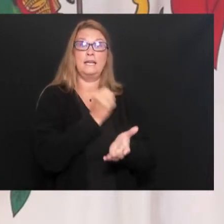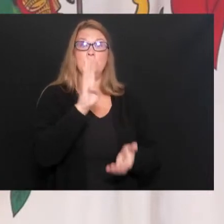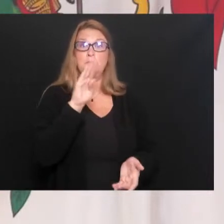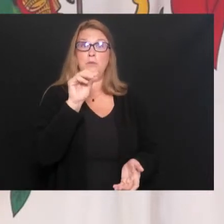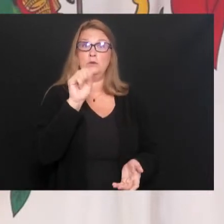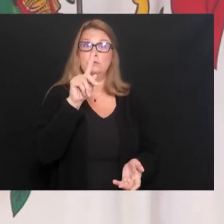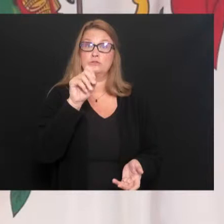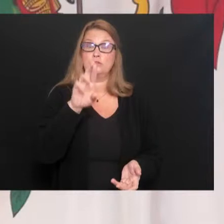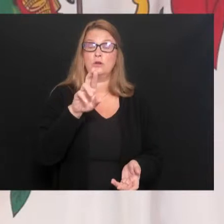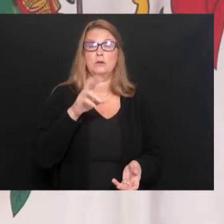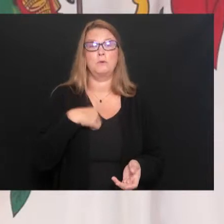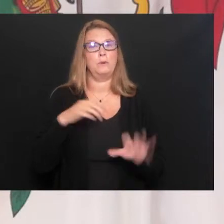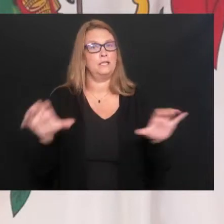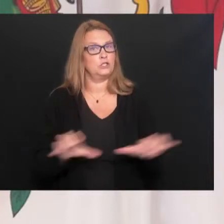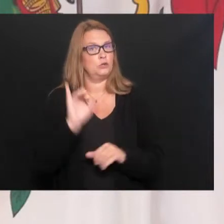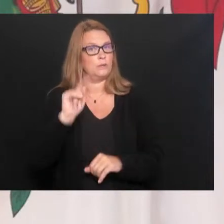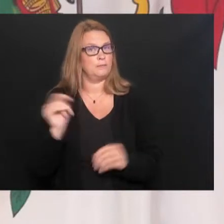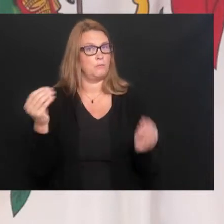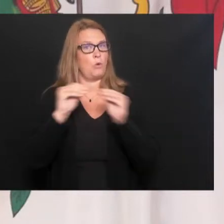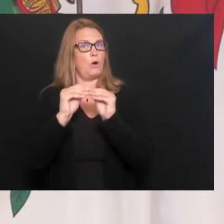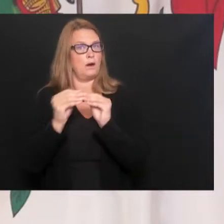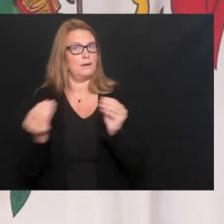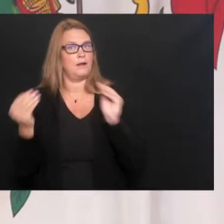need to do it more and more and more.